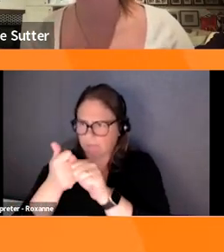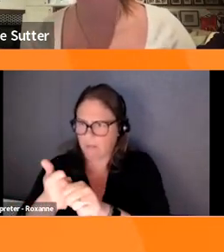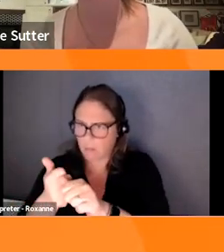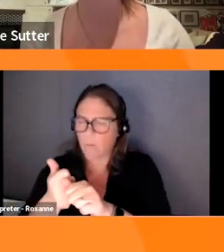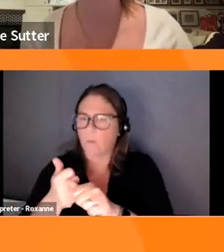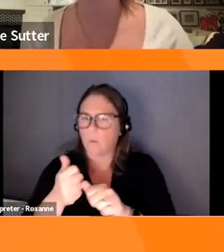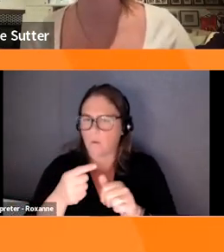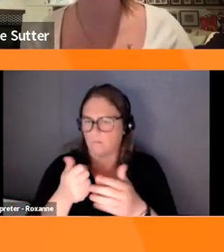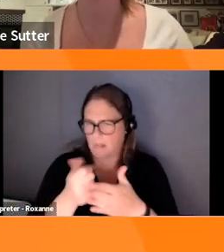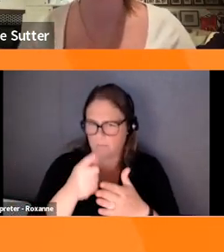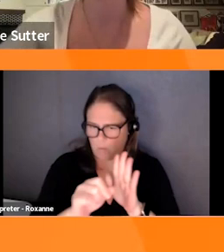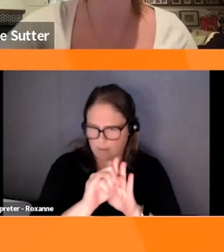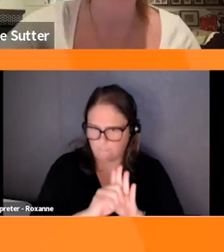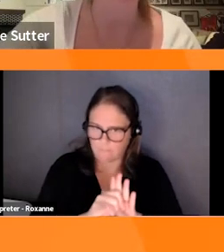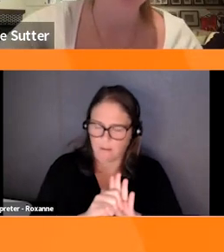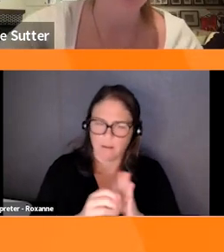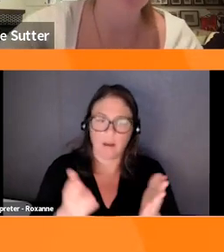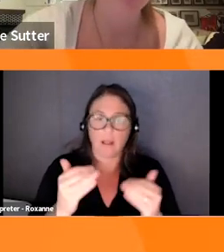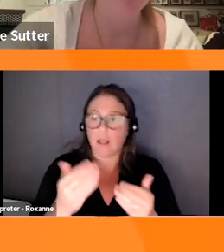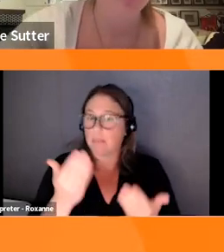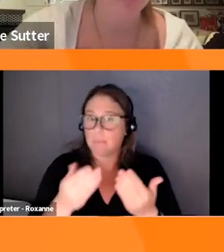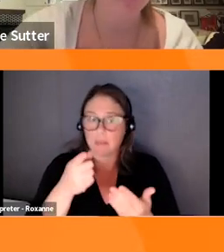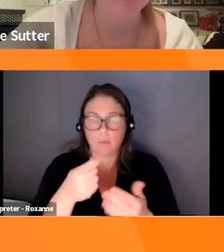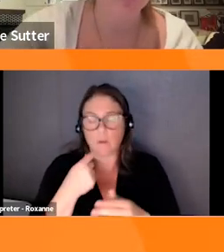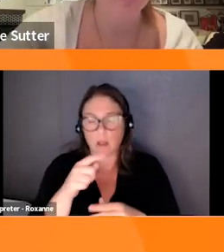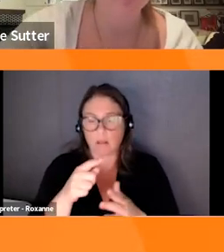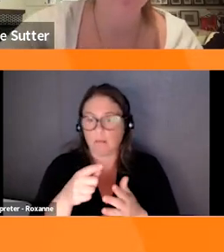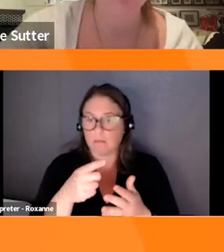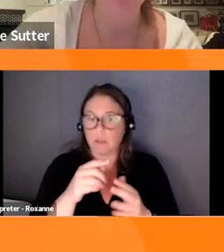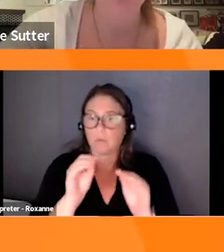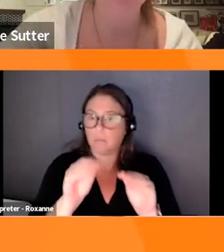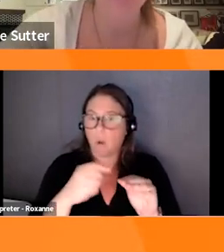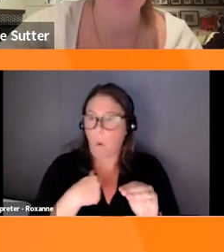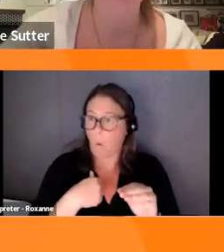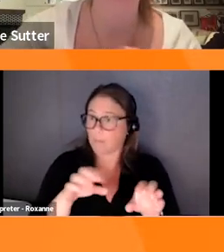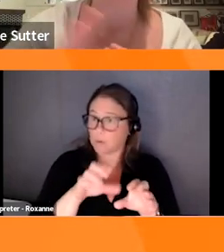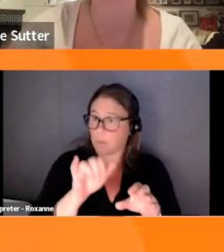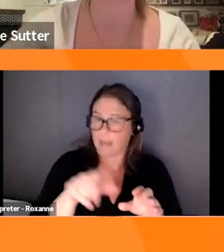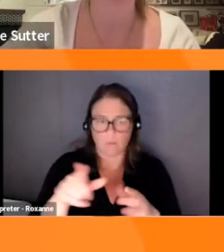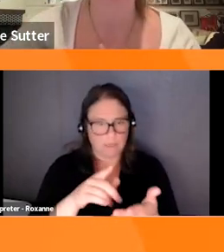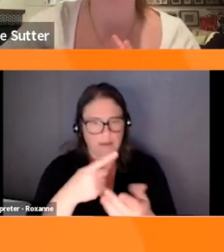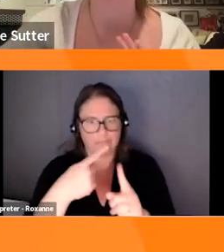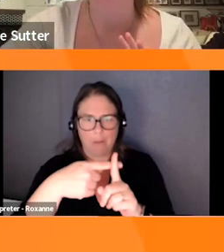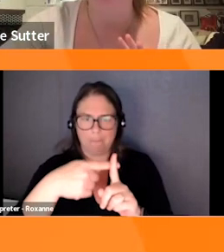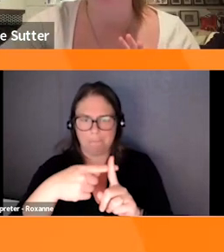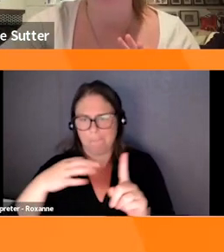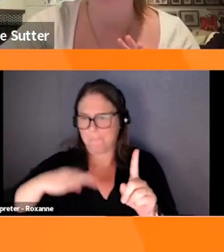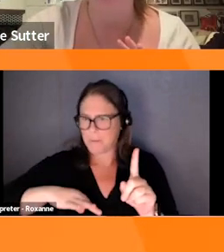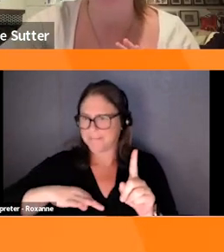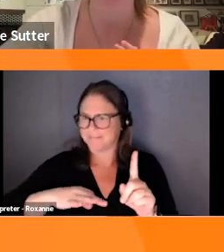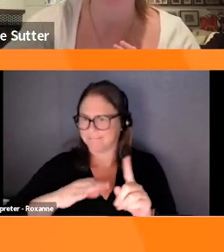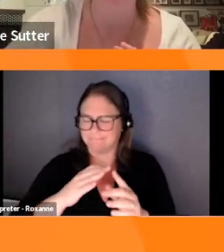different things that you might be doing. I'll just give you a quick little show. So it's broken down. First, you have some